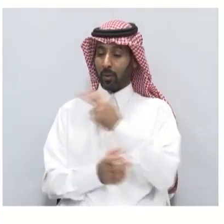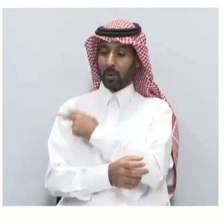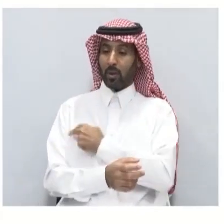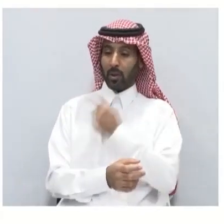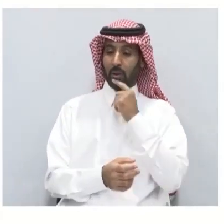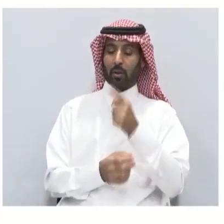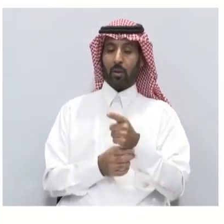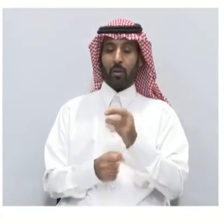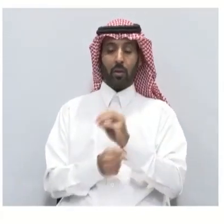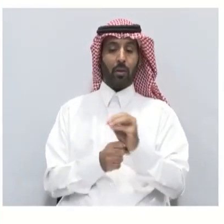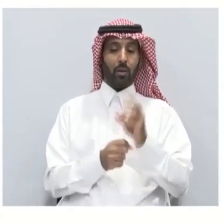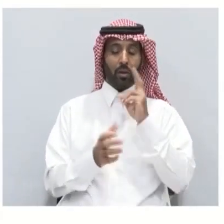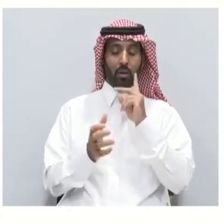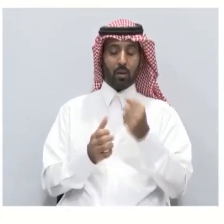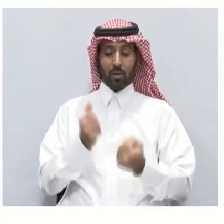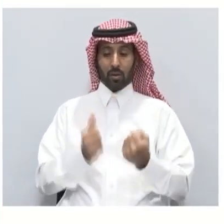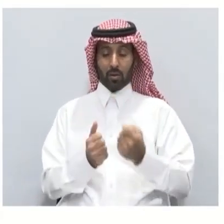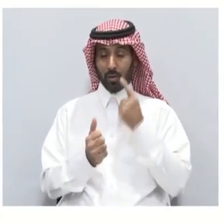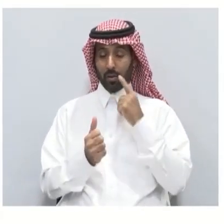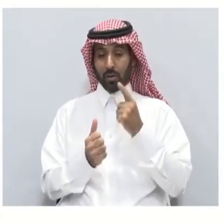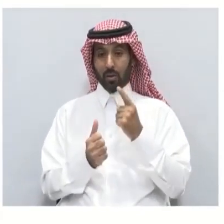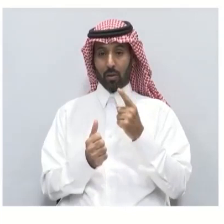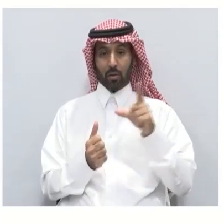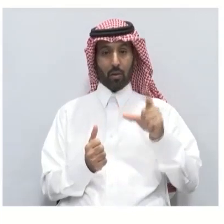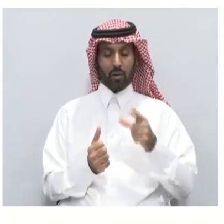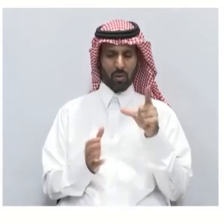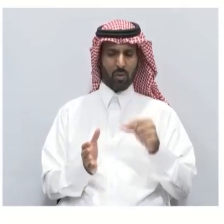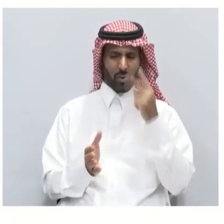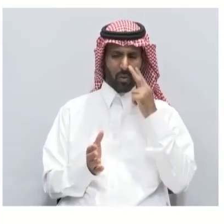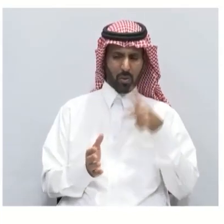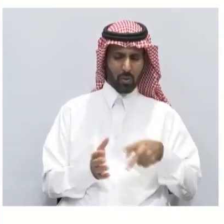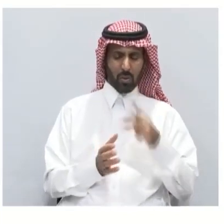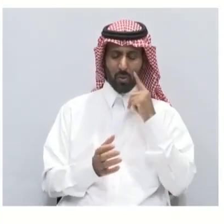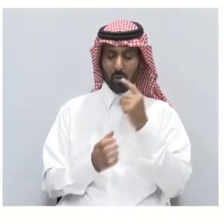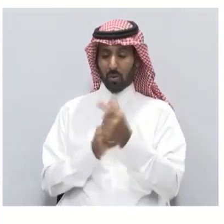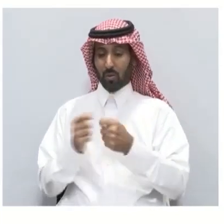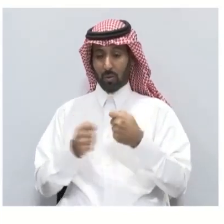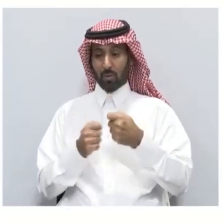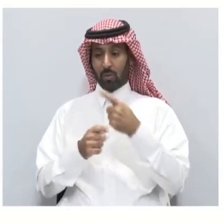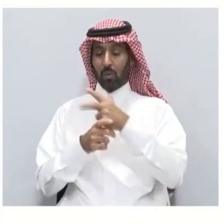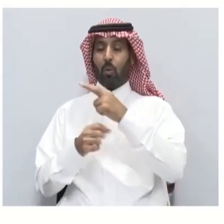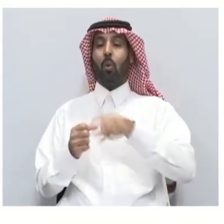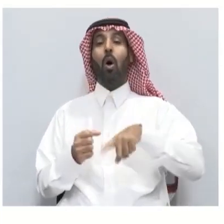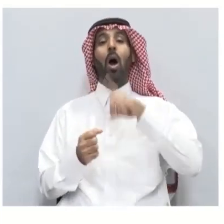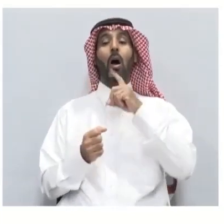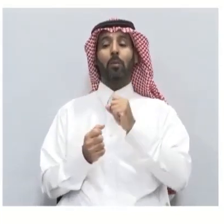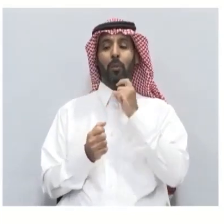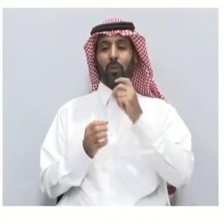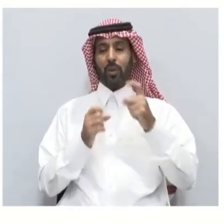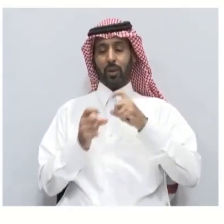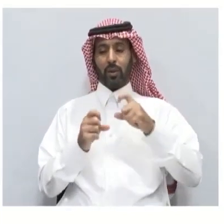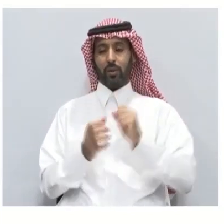reported on Tuesday that two armed robbers stole a car, then hijacked a security van with $1.3 million